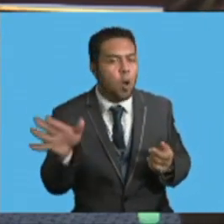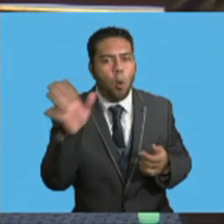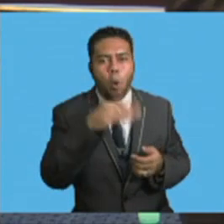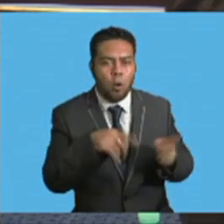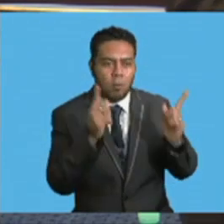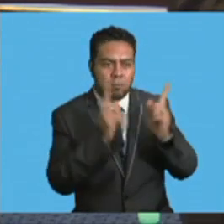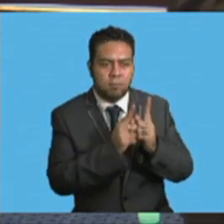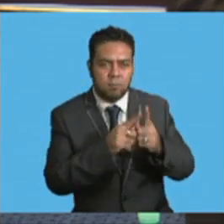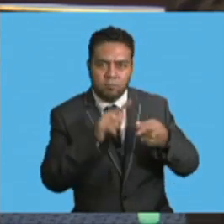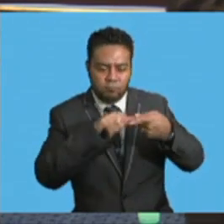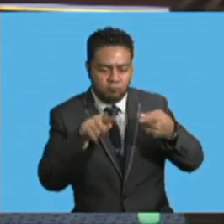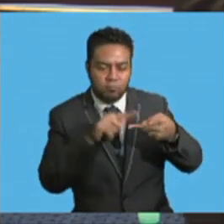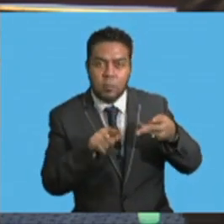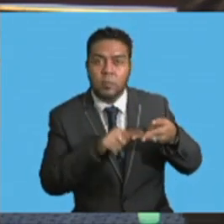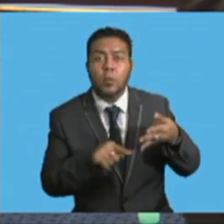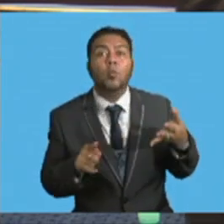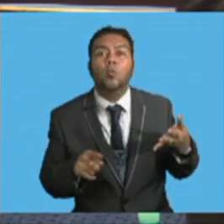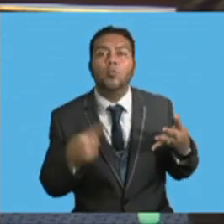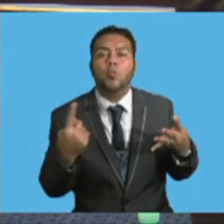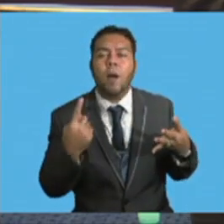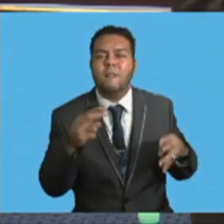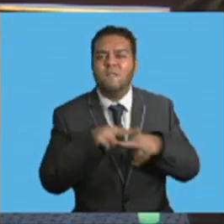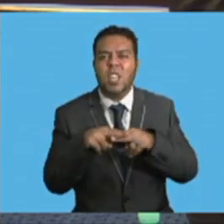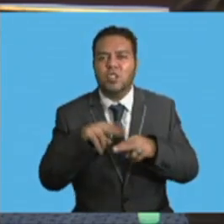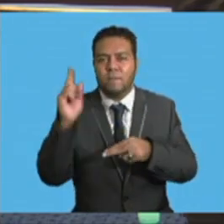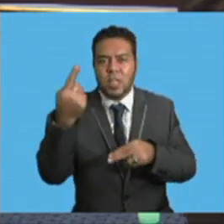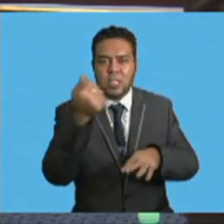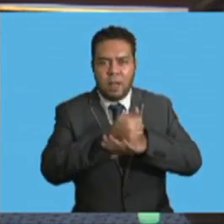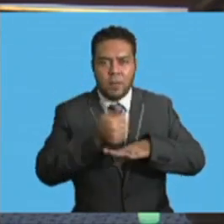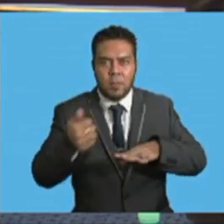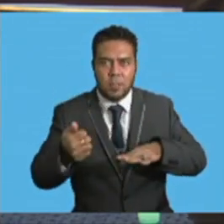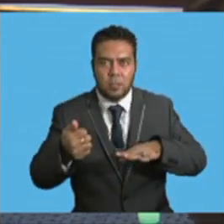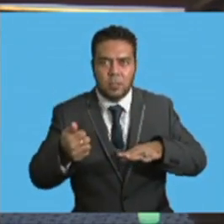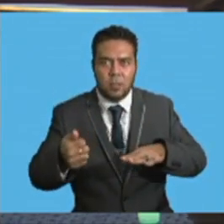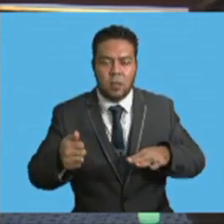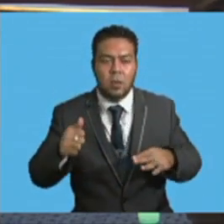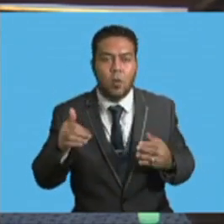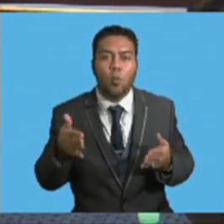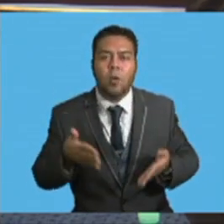met by the Fiji First government, resulting in our